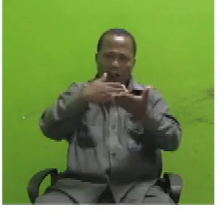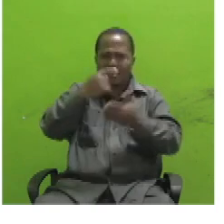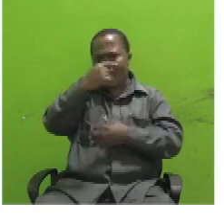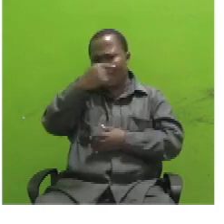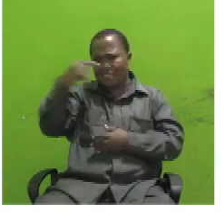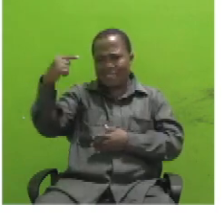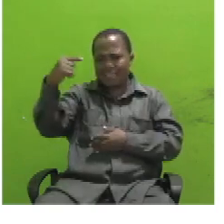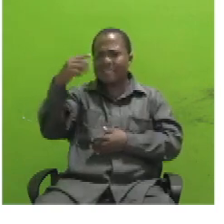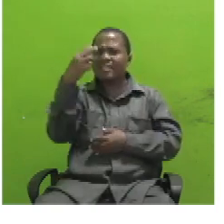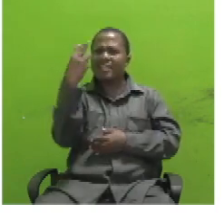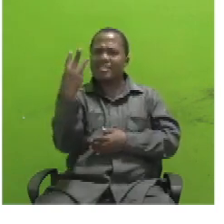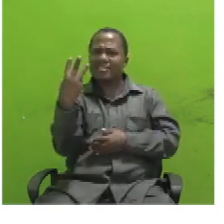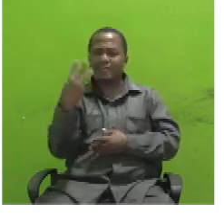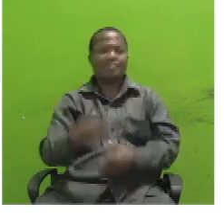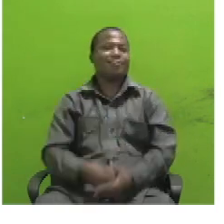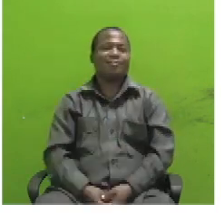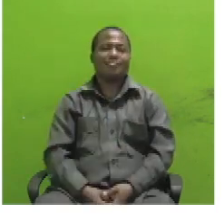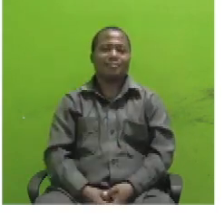3:15.